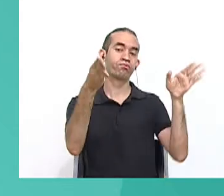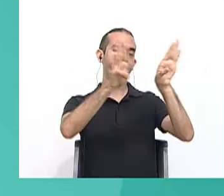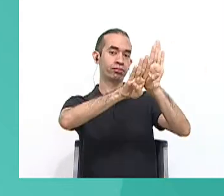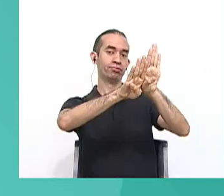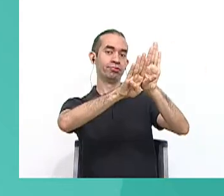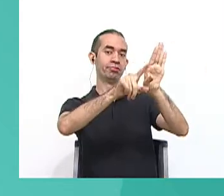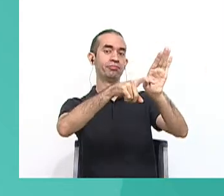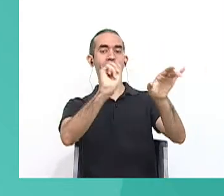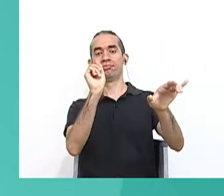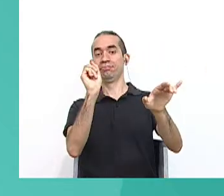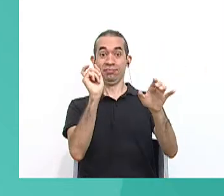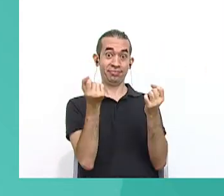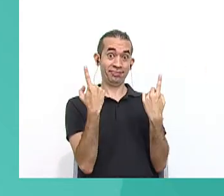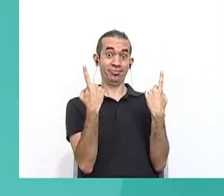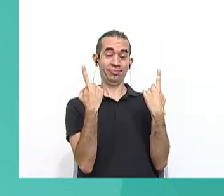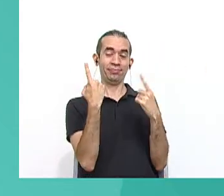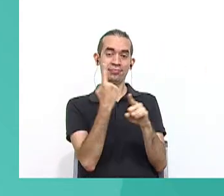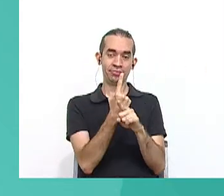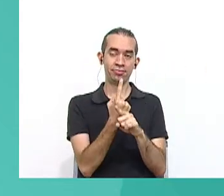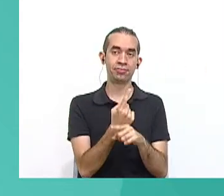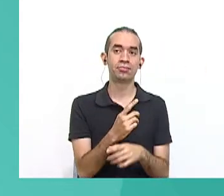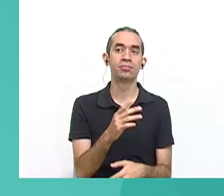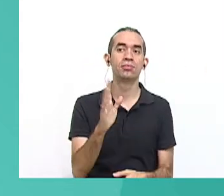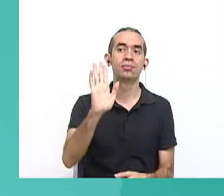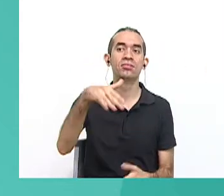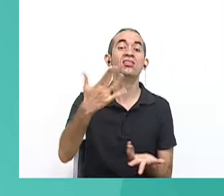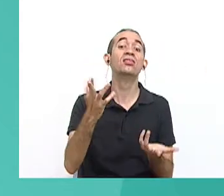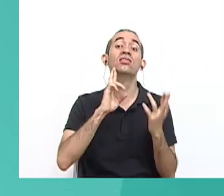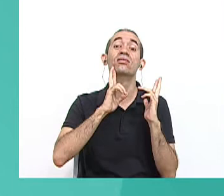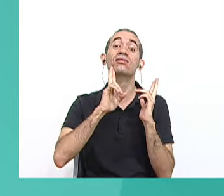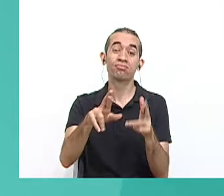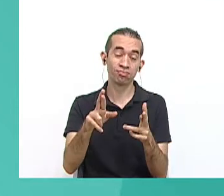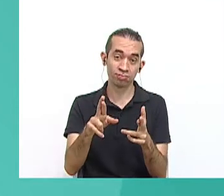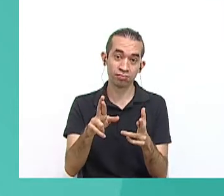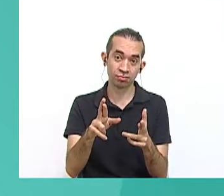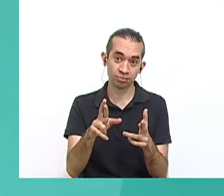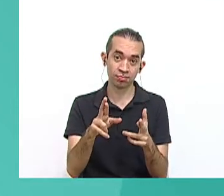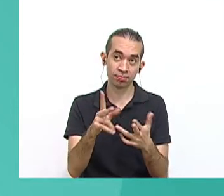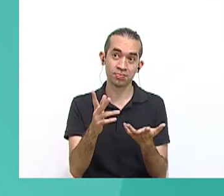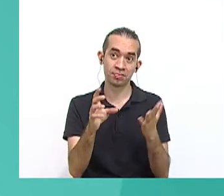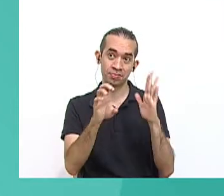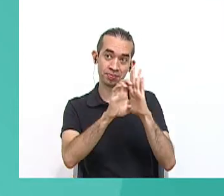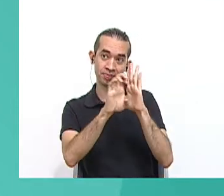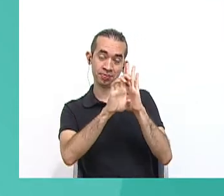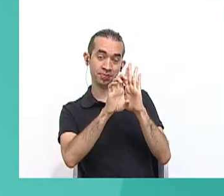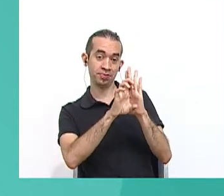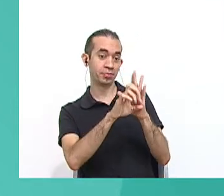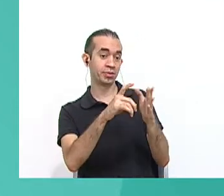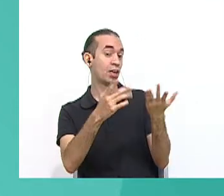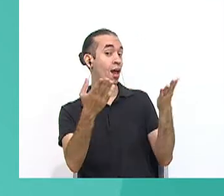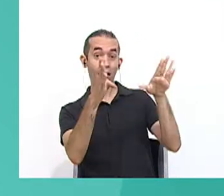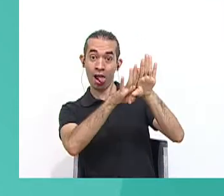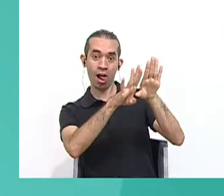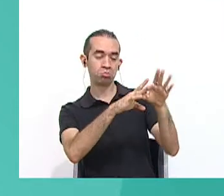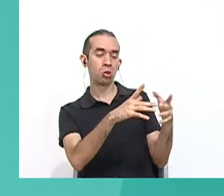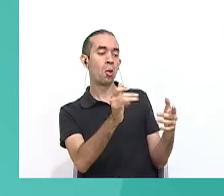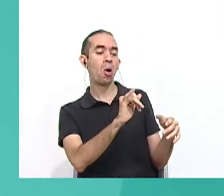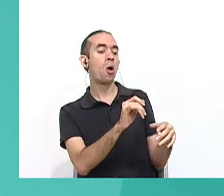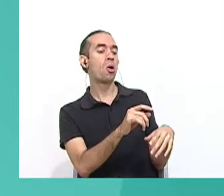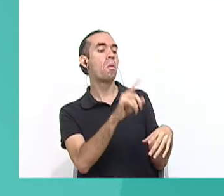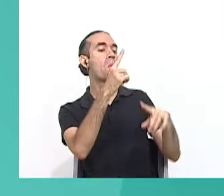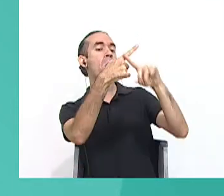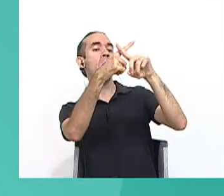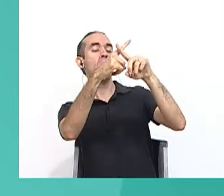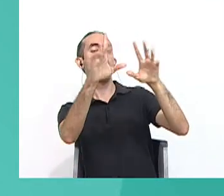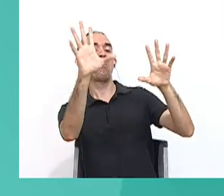out, right? So, what can they do? If you don't log off when abandoning a site, they could